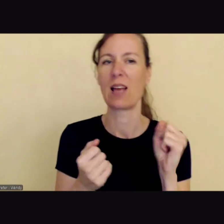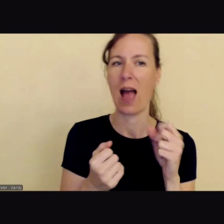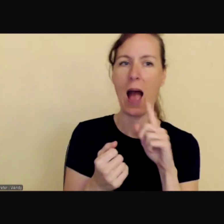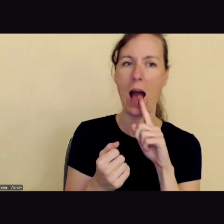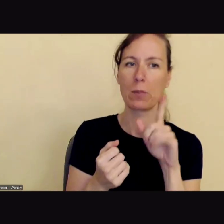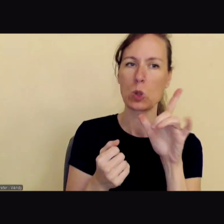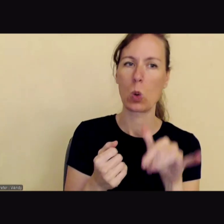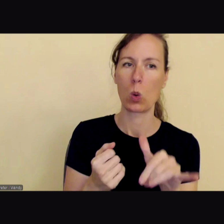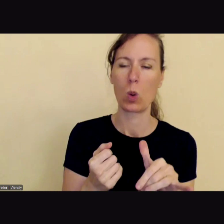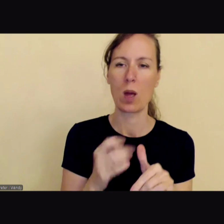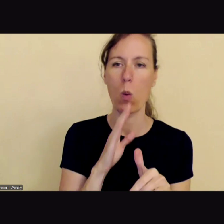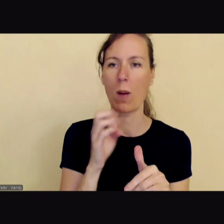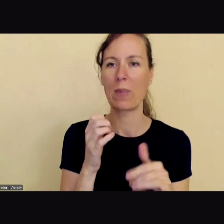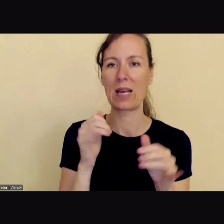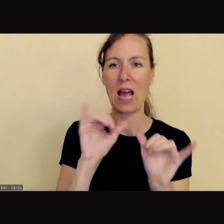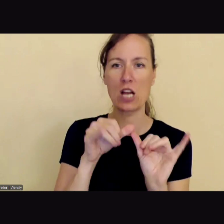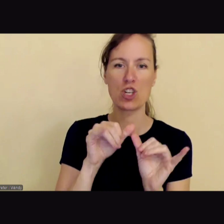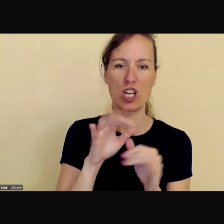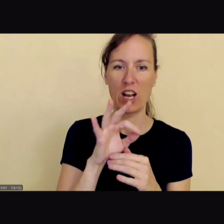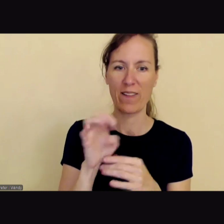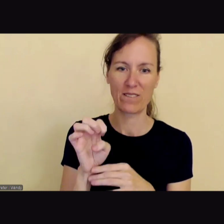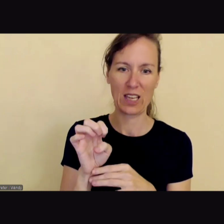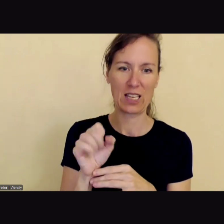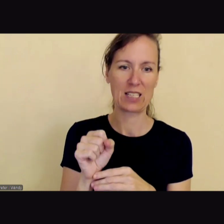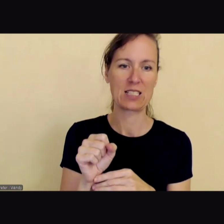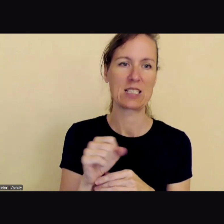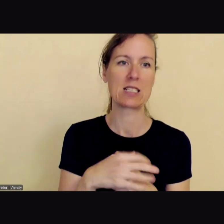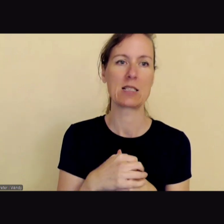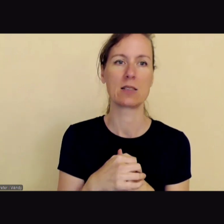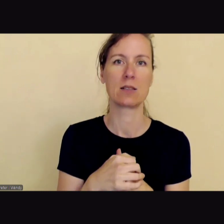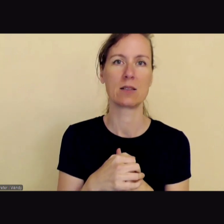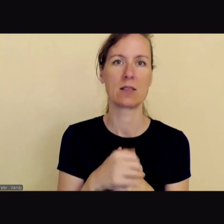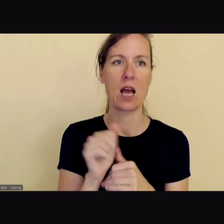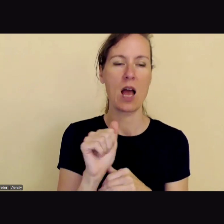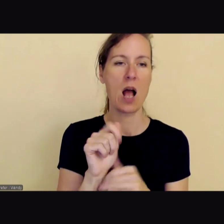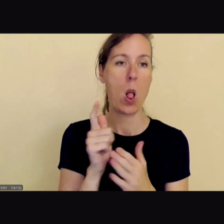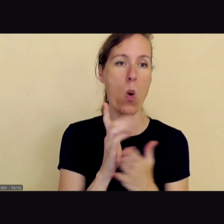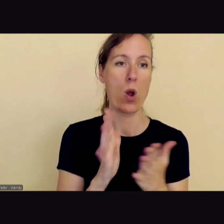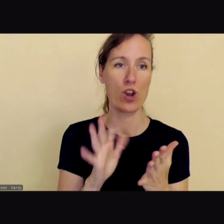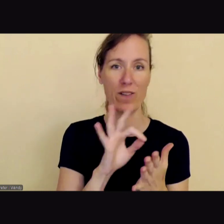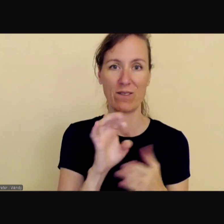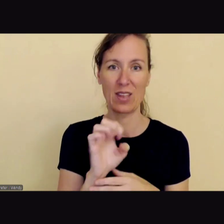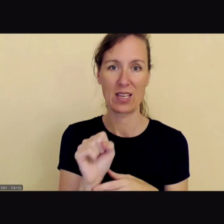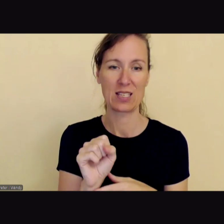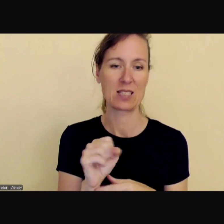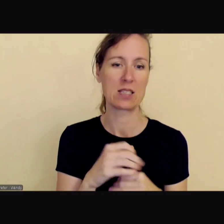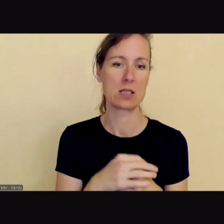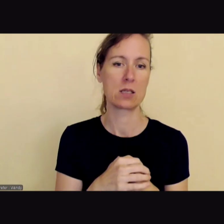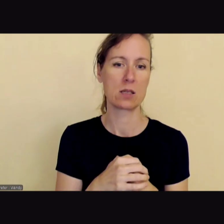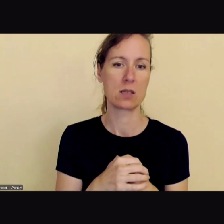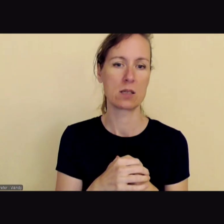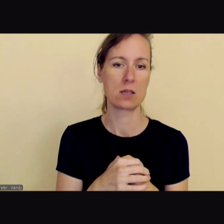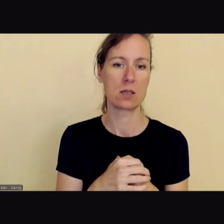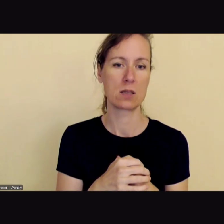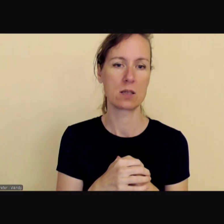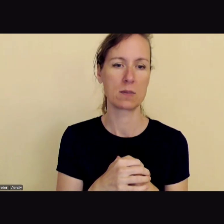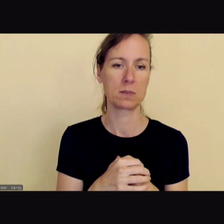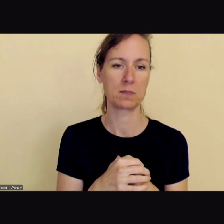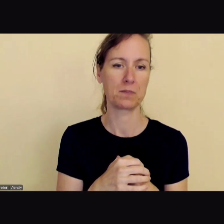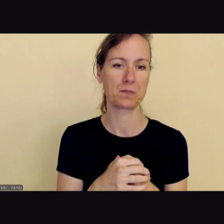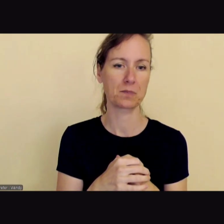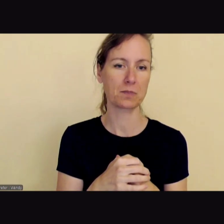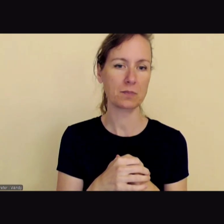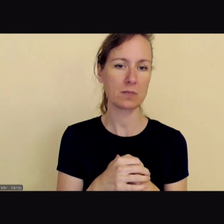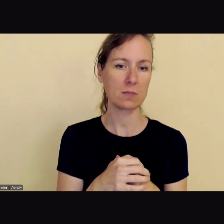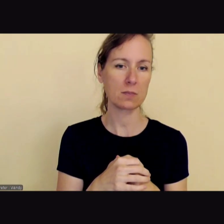be engineering fees. They're going to be attorney fees. That's going to be built. Well, we already have a line